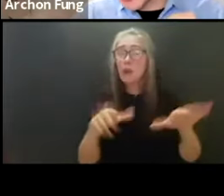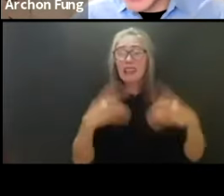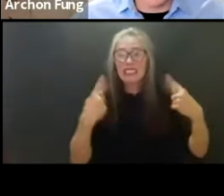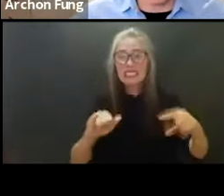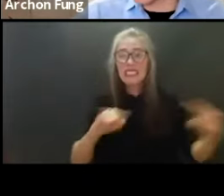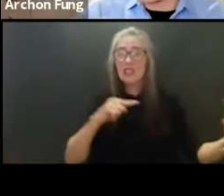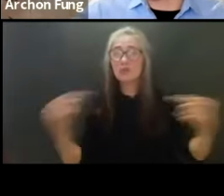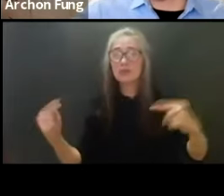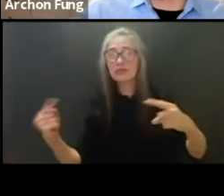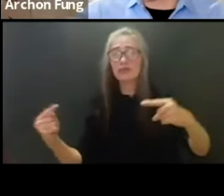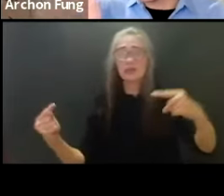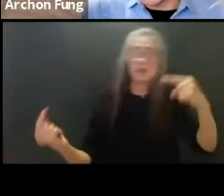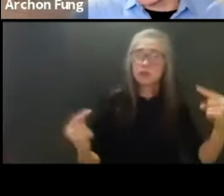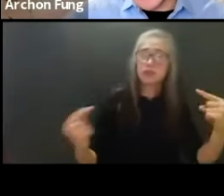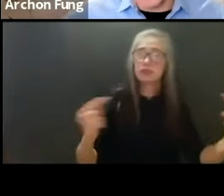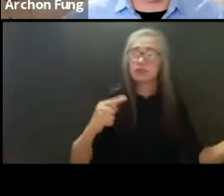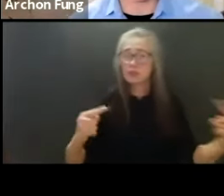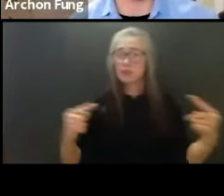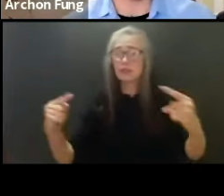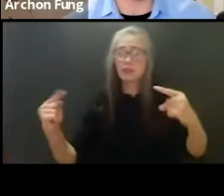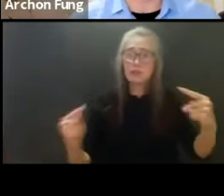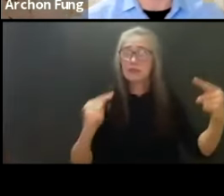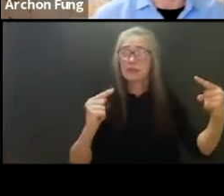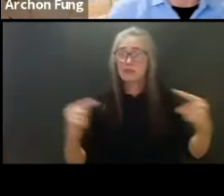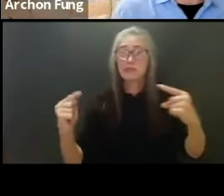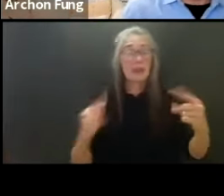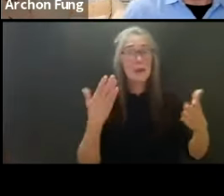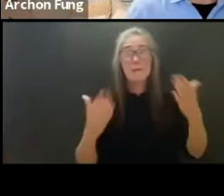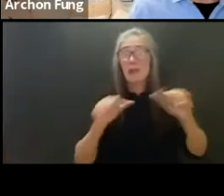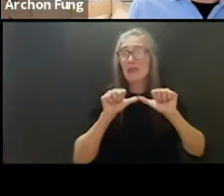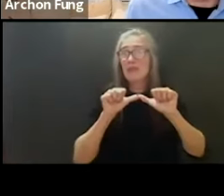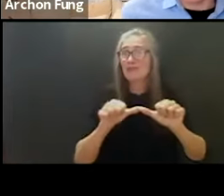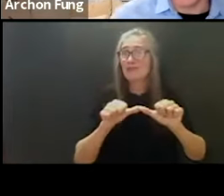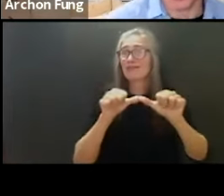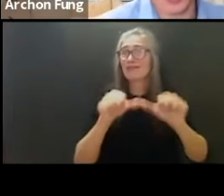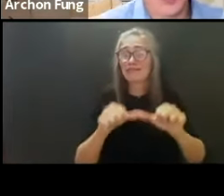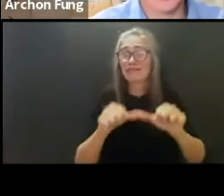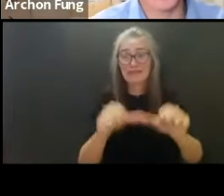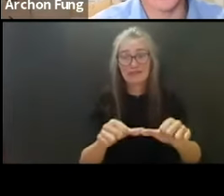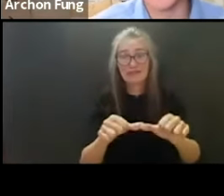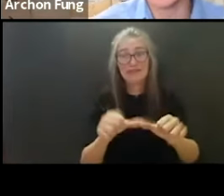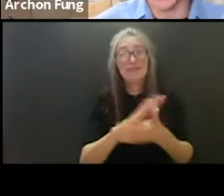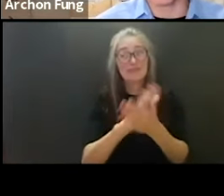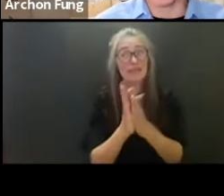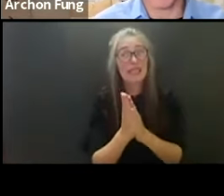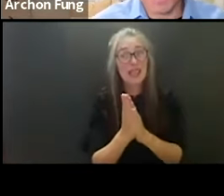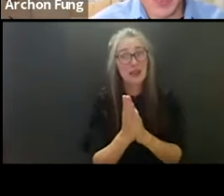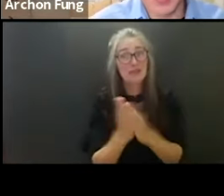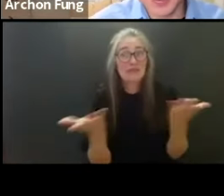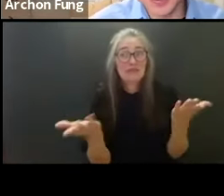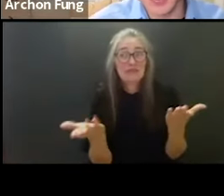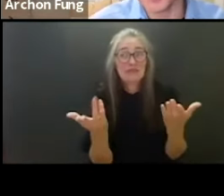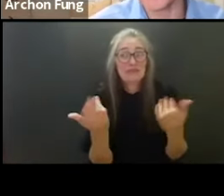just continue, that things don't really settle down into a new normal, that this is the new normal, as crazy as that may